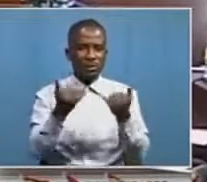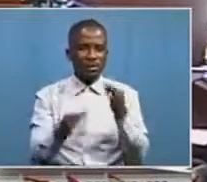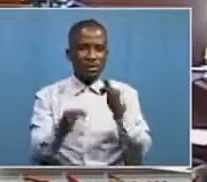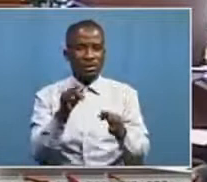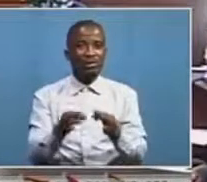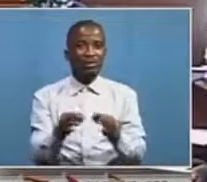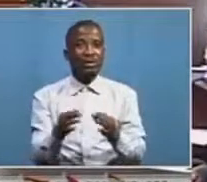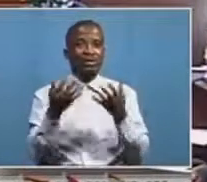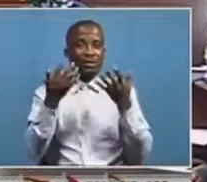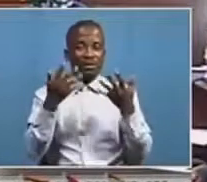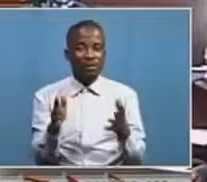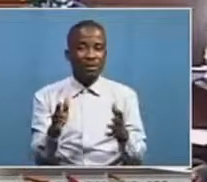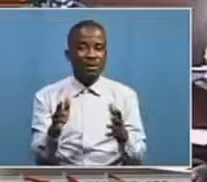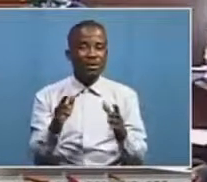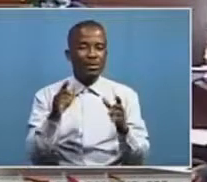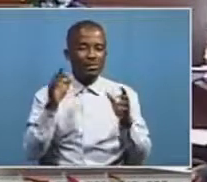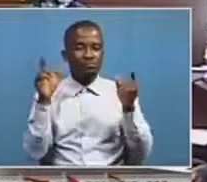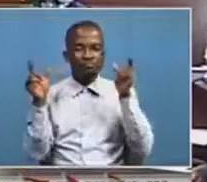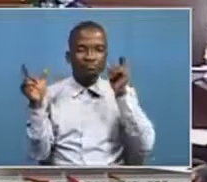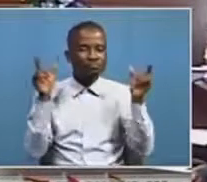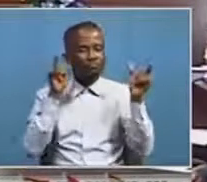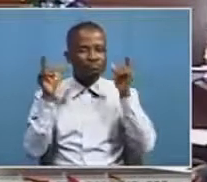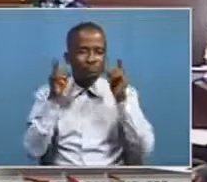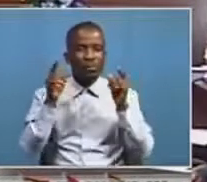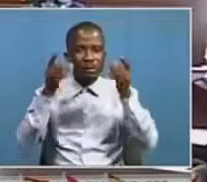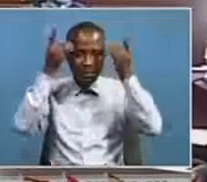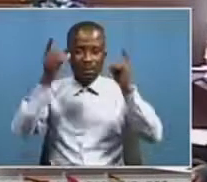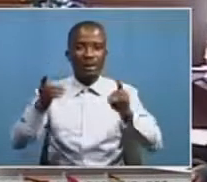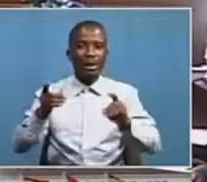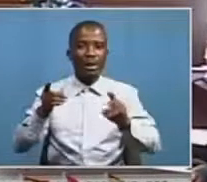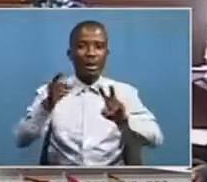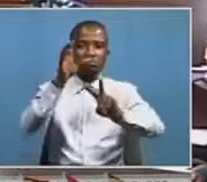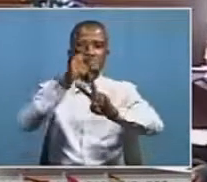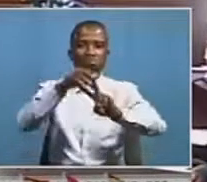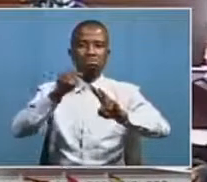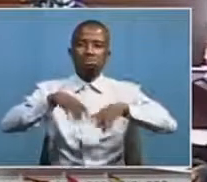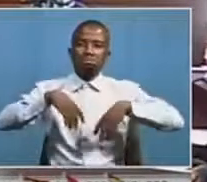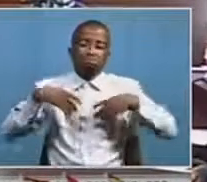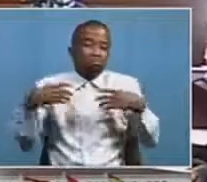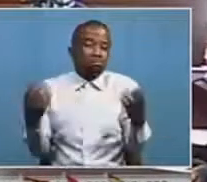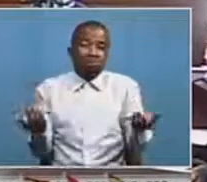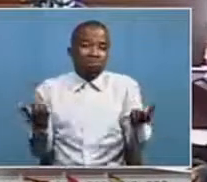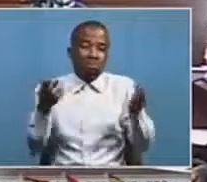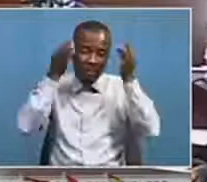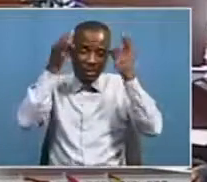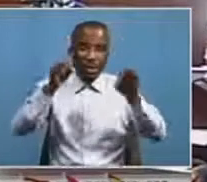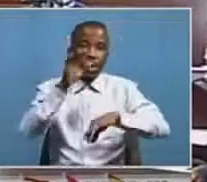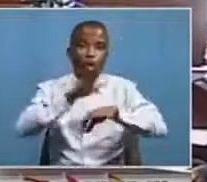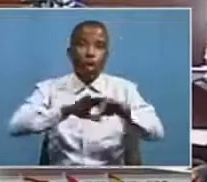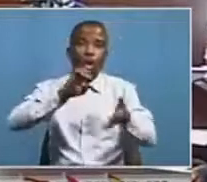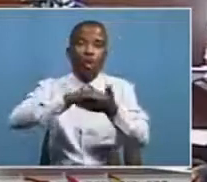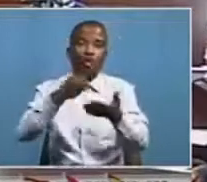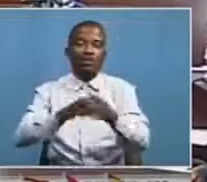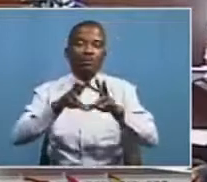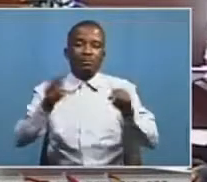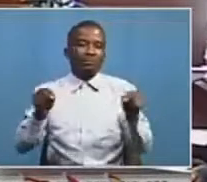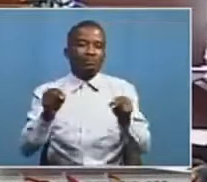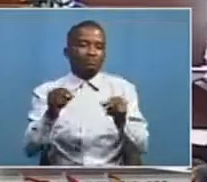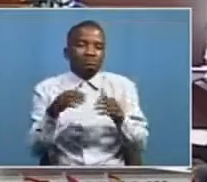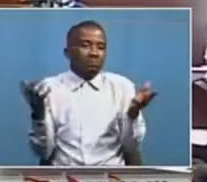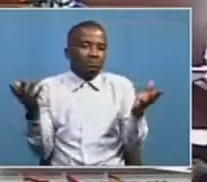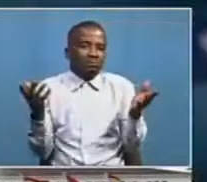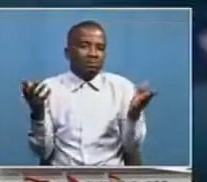end of the day the party cross-examining decides not to call any witness, he can rely on the evidence elicited from cross-examination